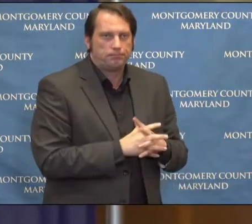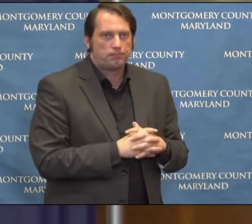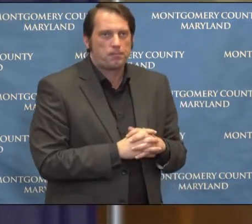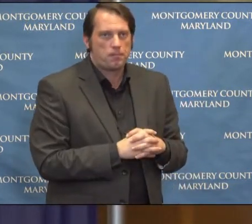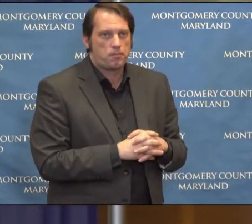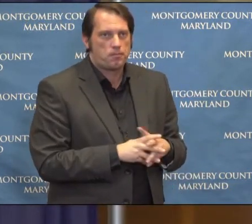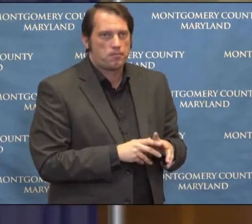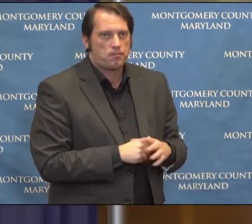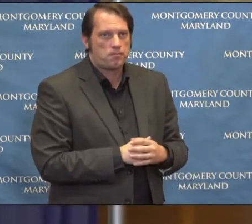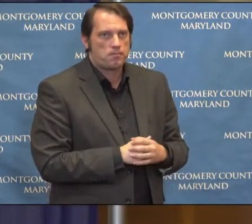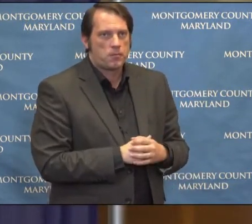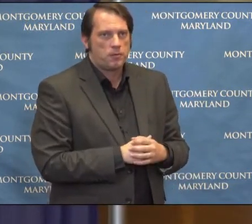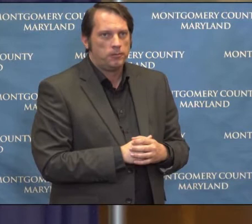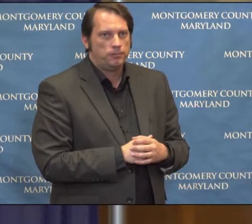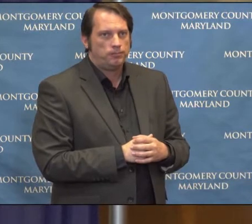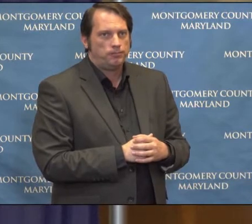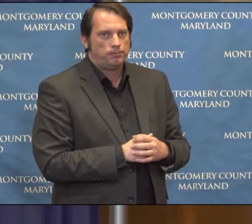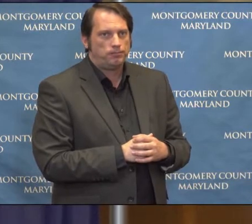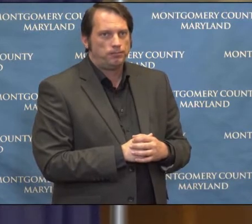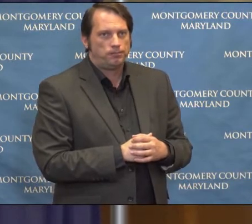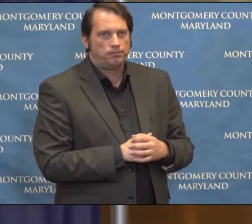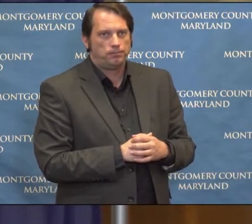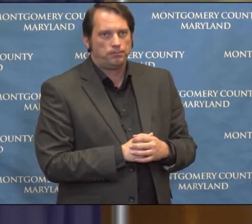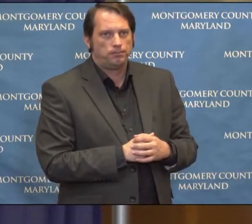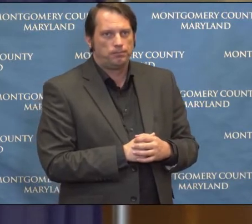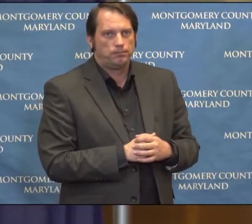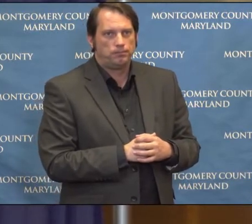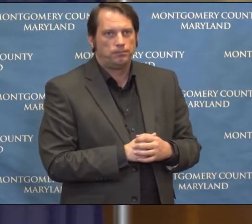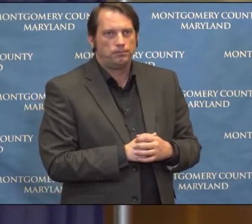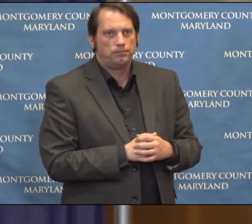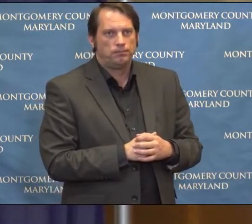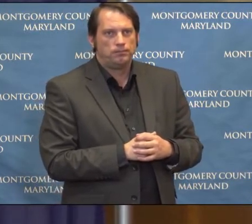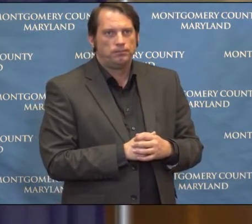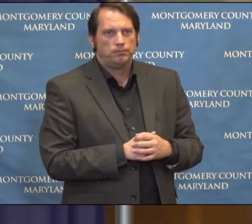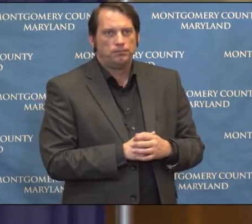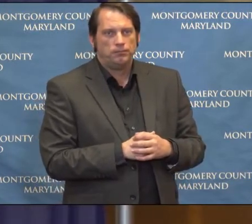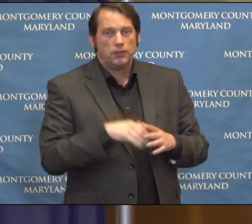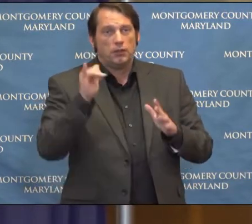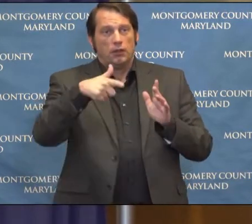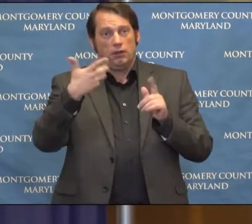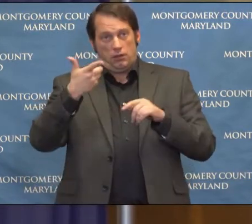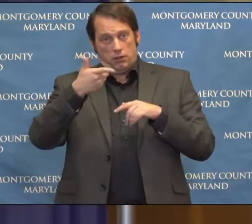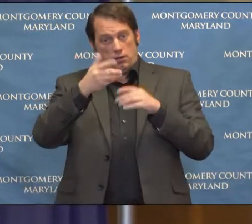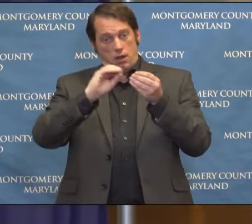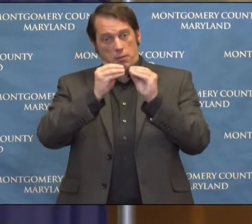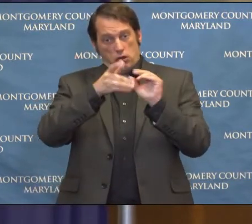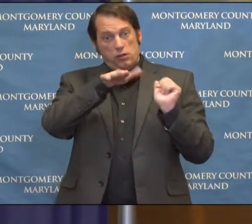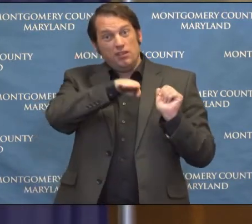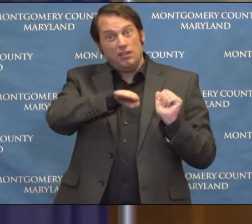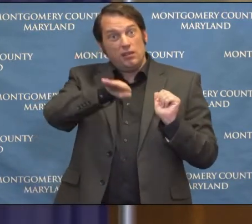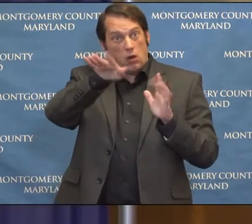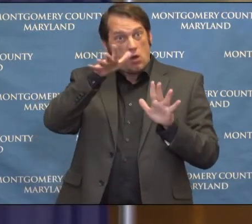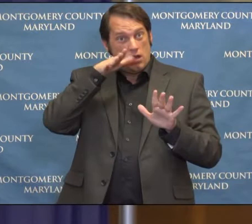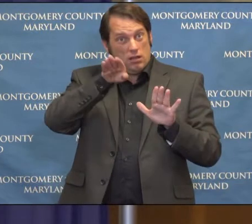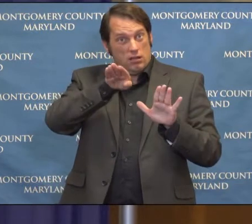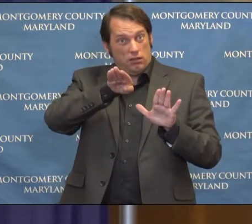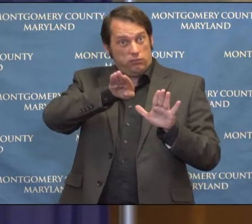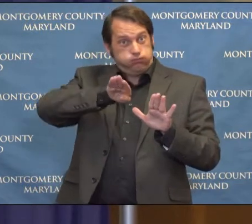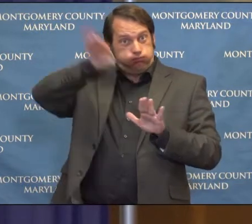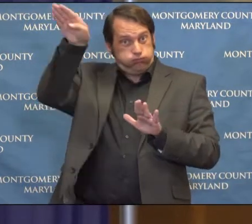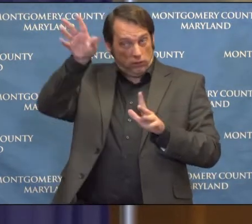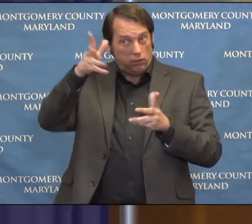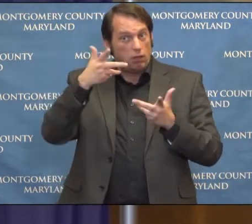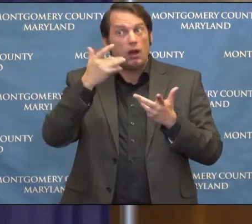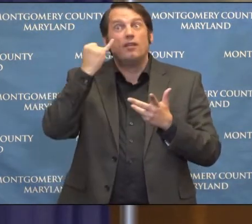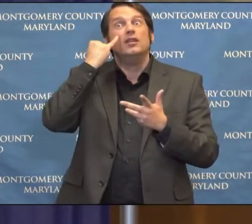are the county hospitals ready? Okay. So before I answer that question, I want to pivot back to the testing question because I want to clarify a